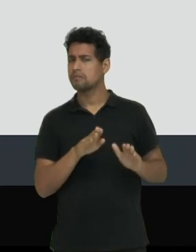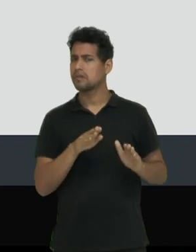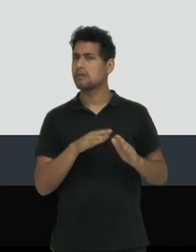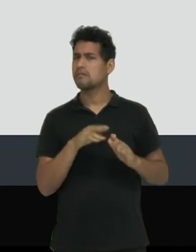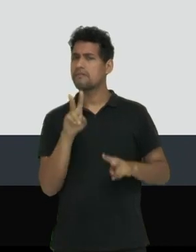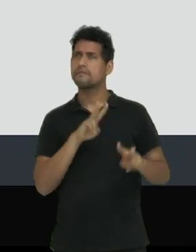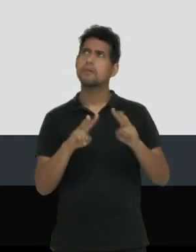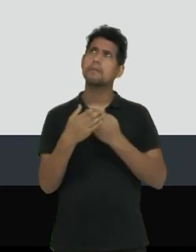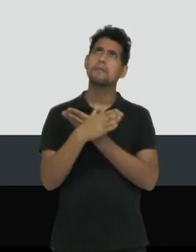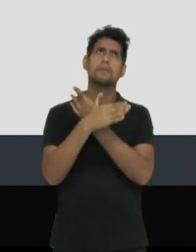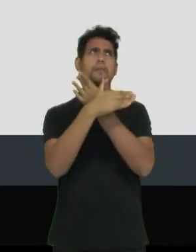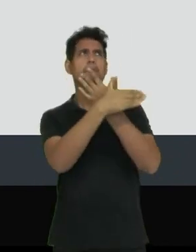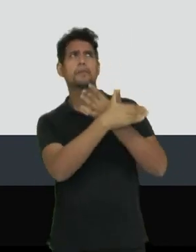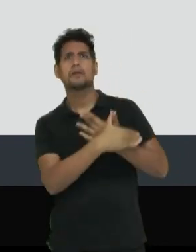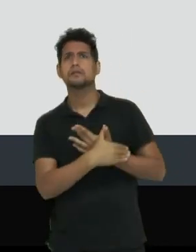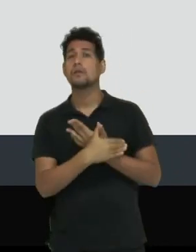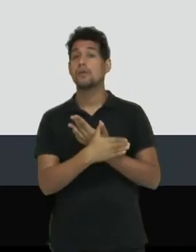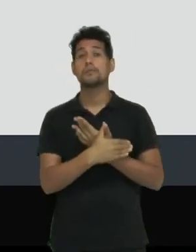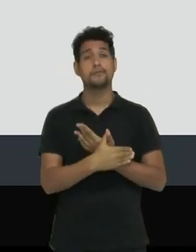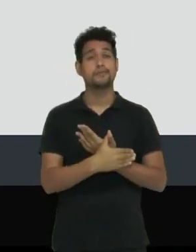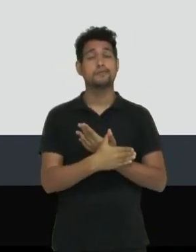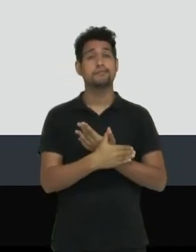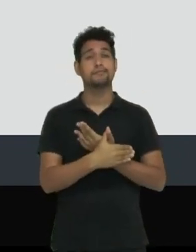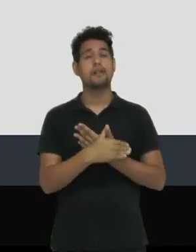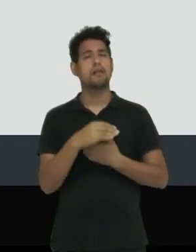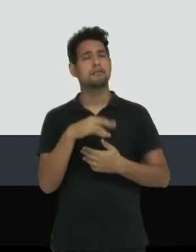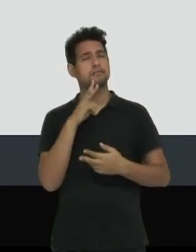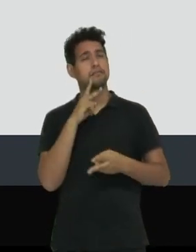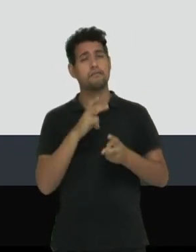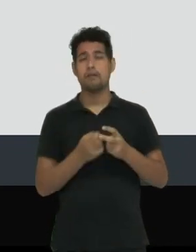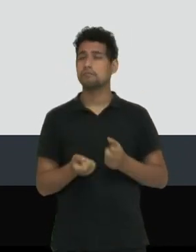ela visualiza os pássaros? Rarely.